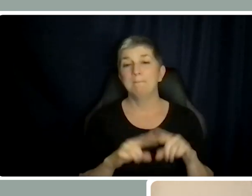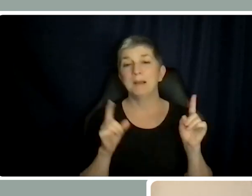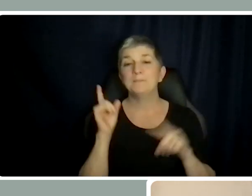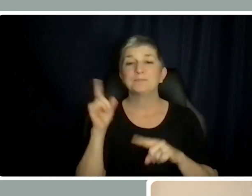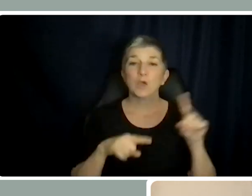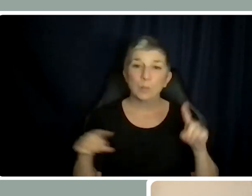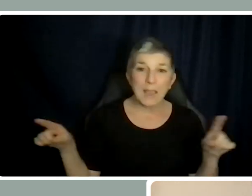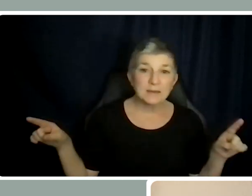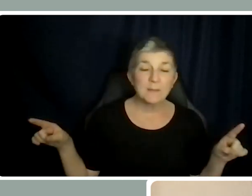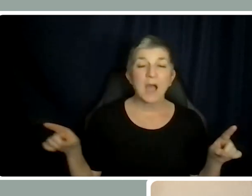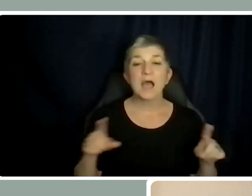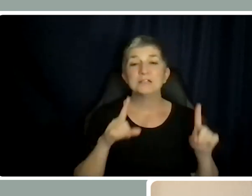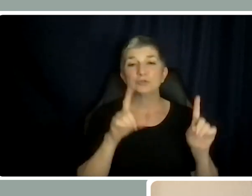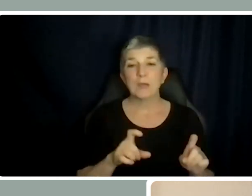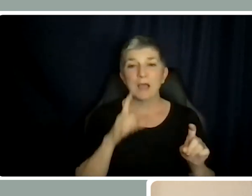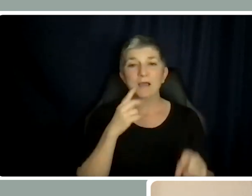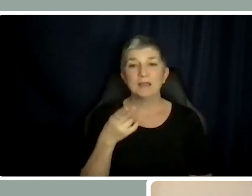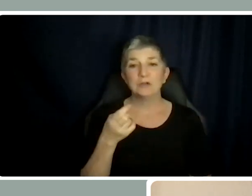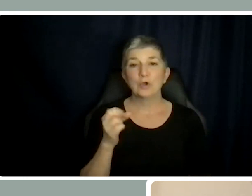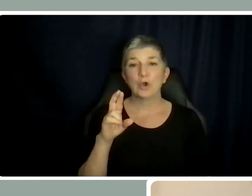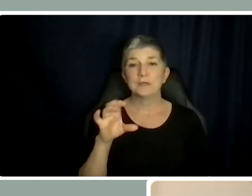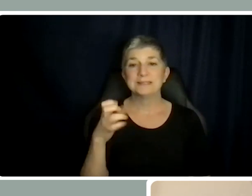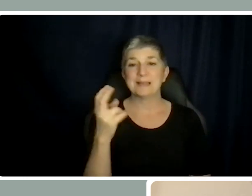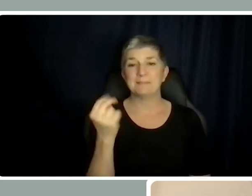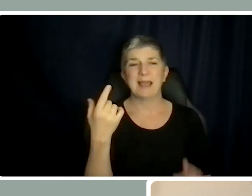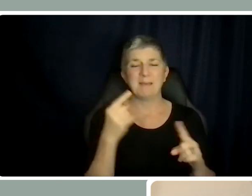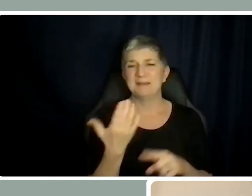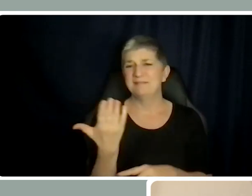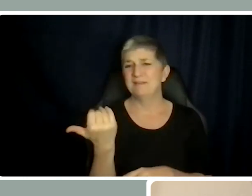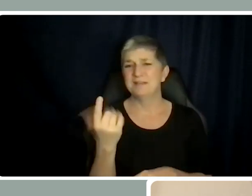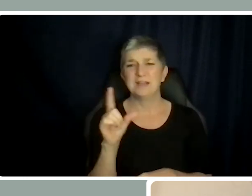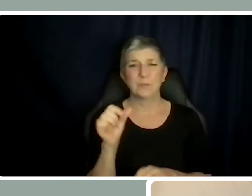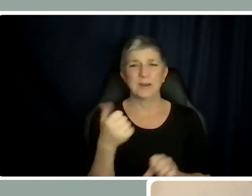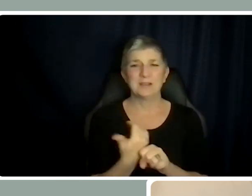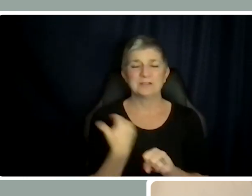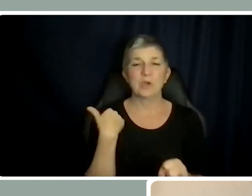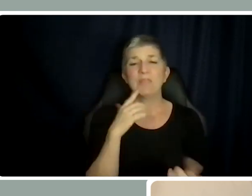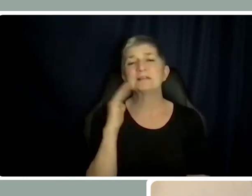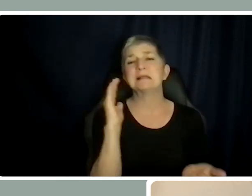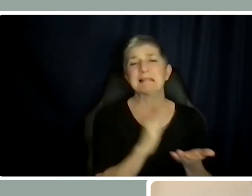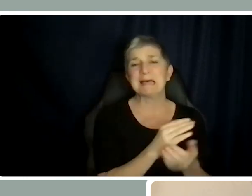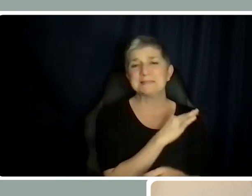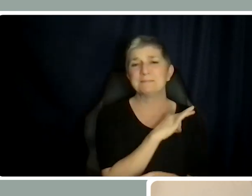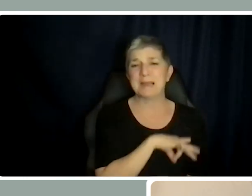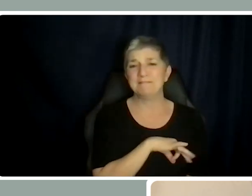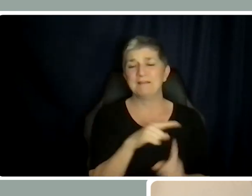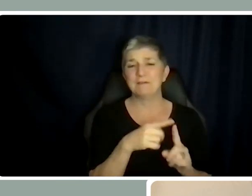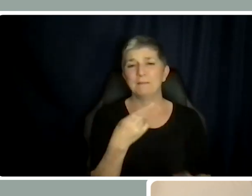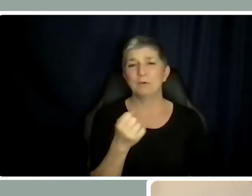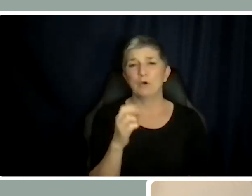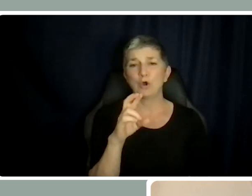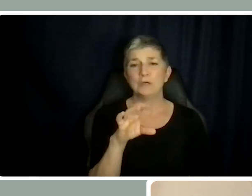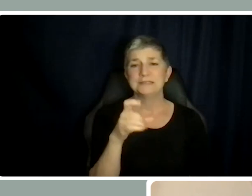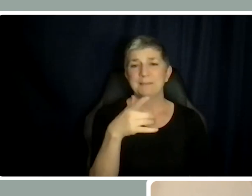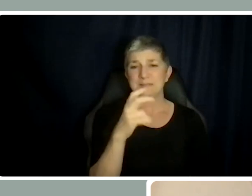randomized trial of Herceptin, which were done back, 15 and 20 years ago, there is a little less benefit from Herceptin in